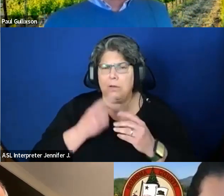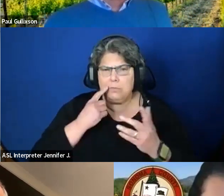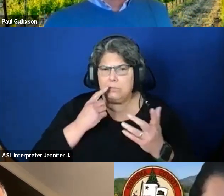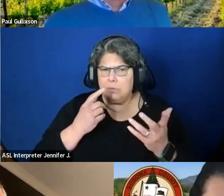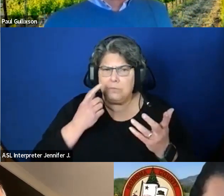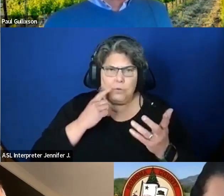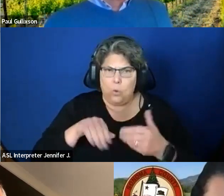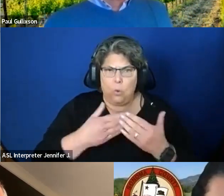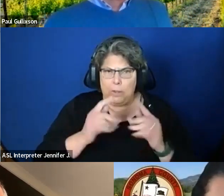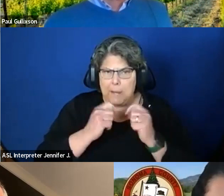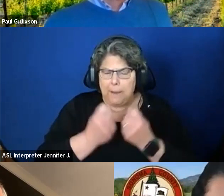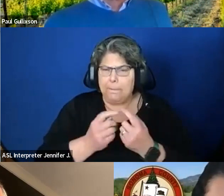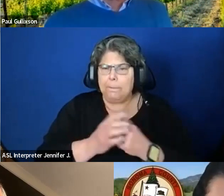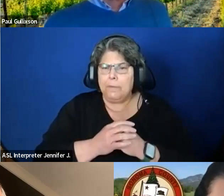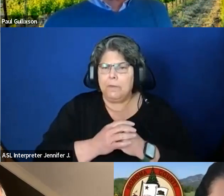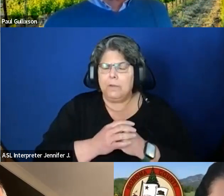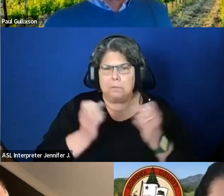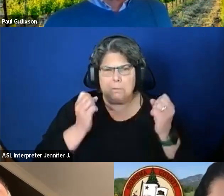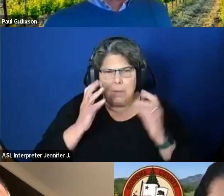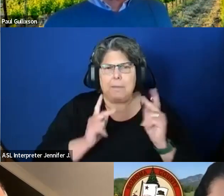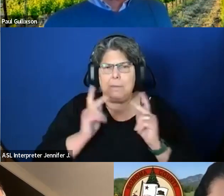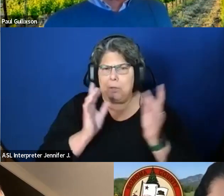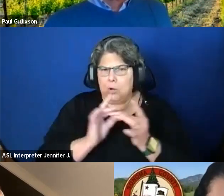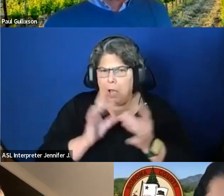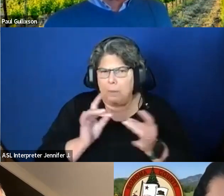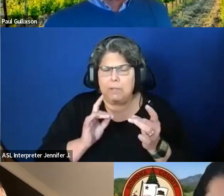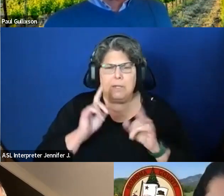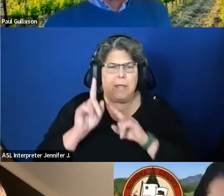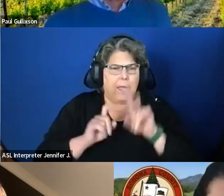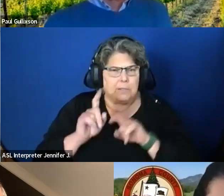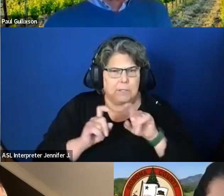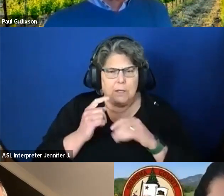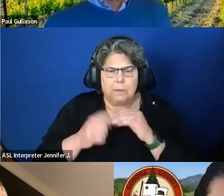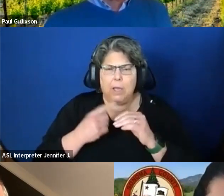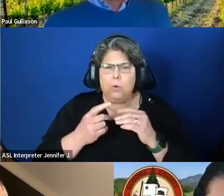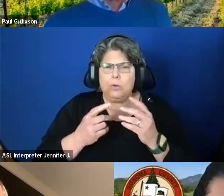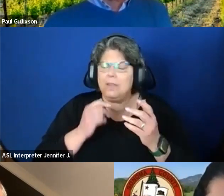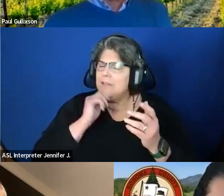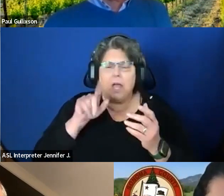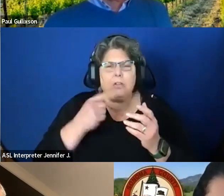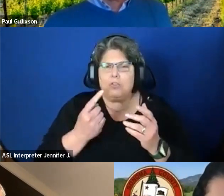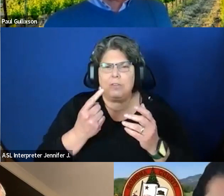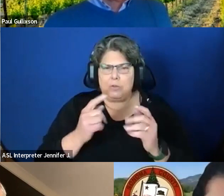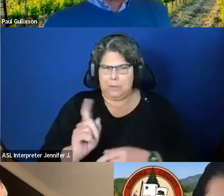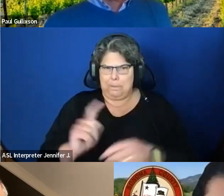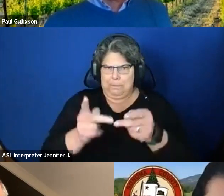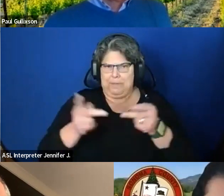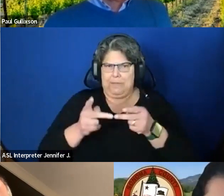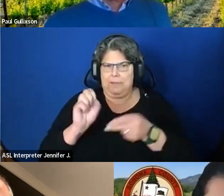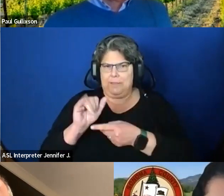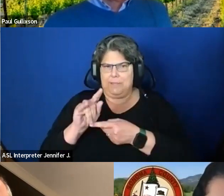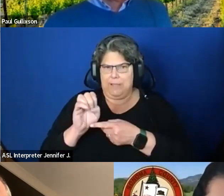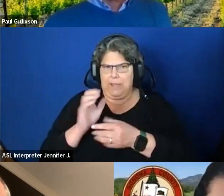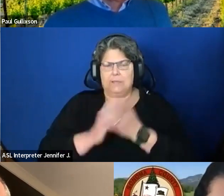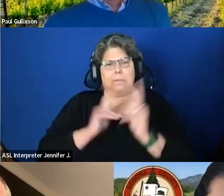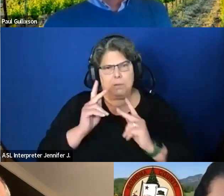that there's a lot of comments on here and questions about not just the site. I mean, there's definitely individuals who are